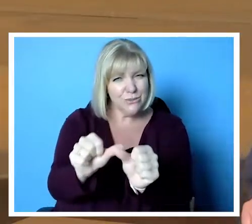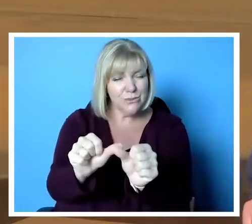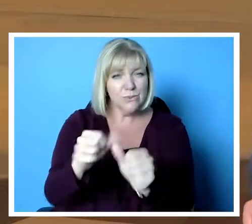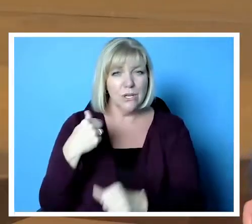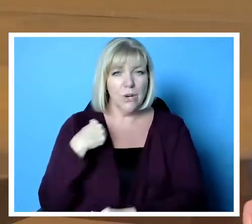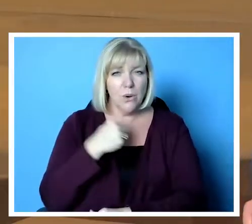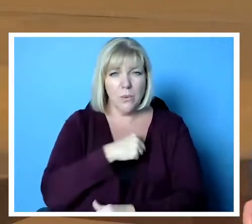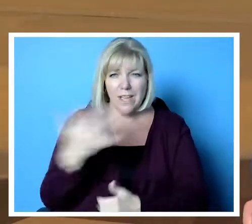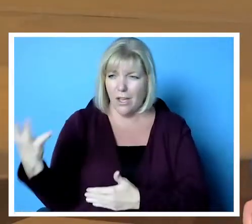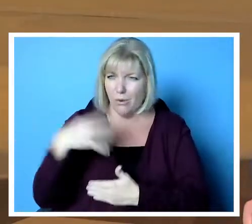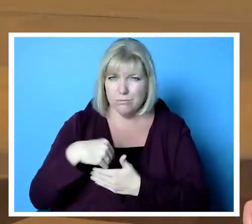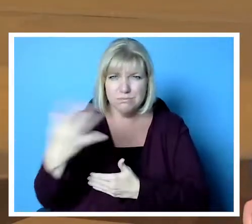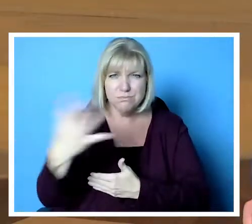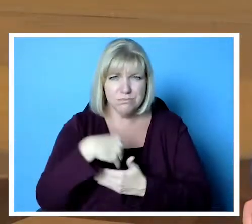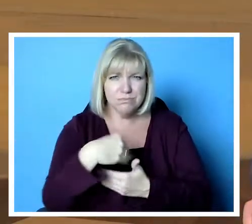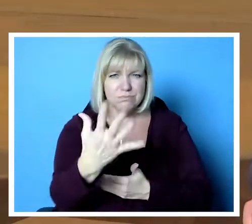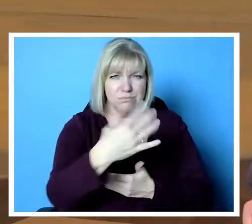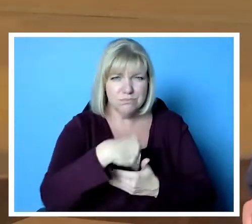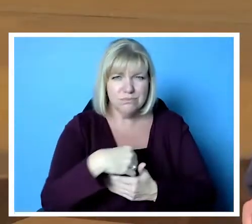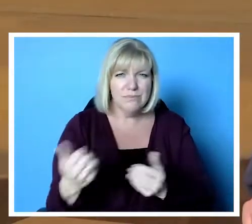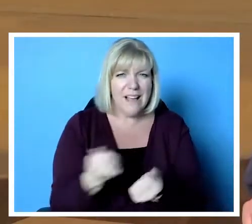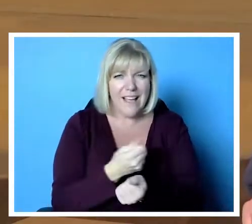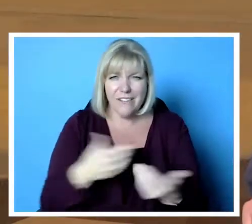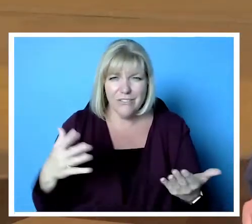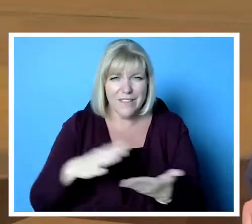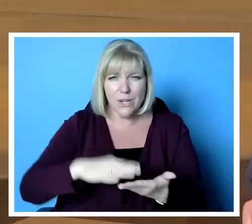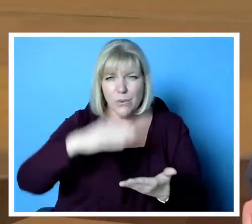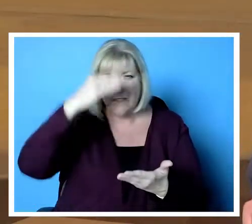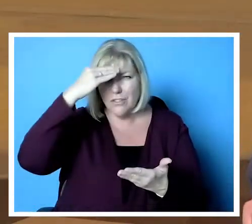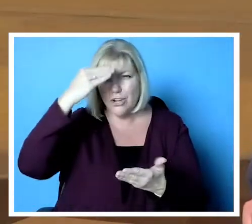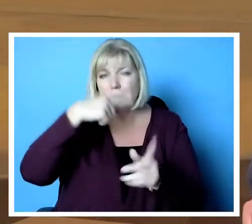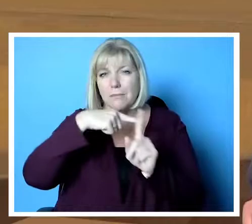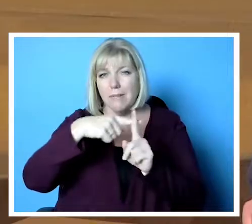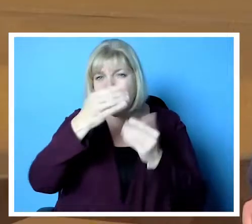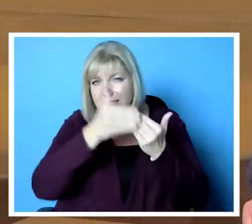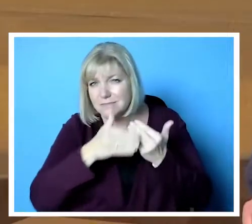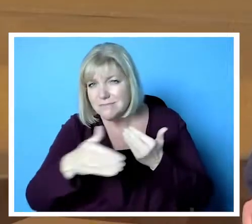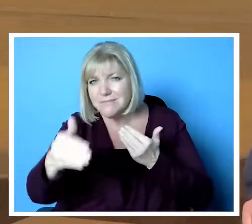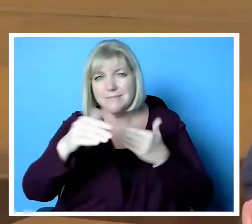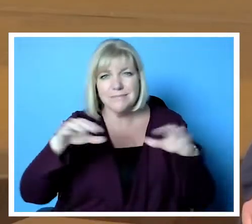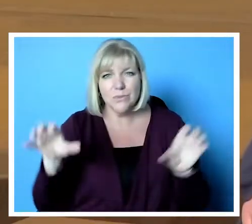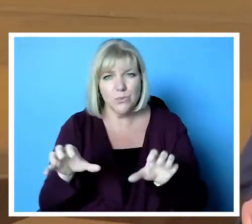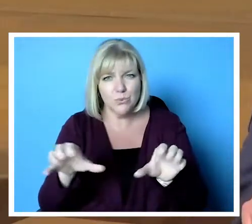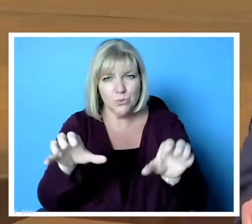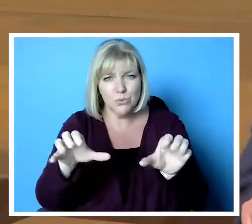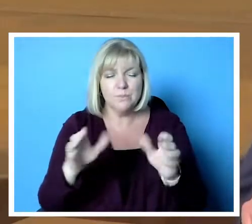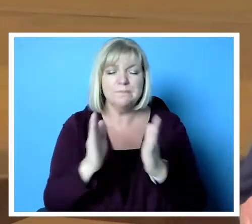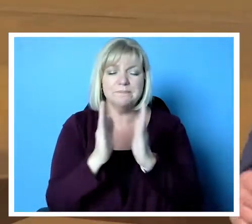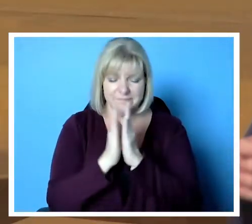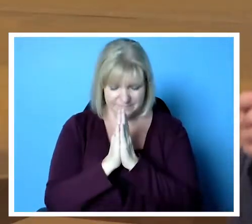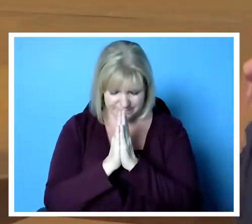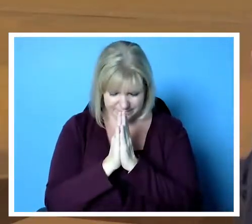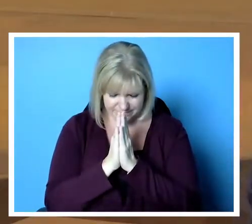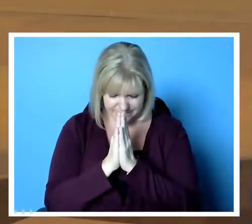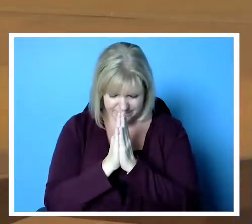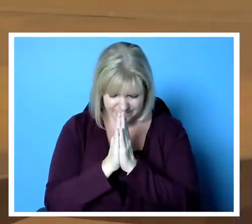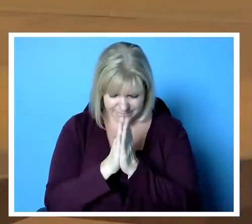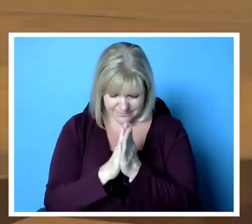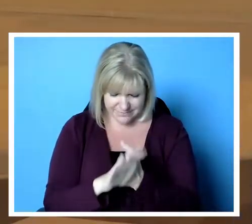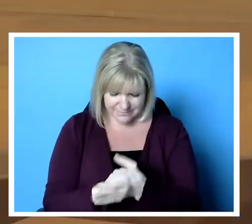have learned with all that we will do going forward. Let us pray.